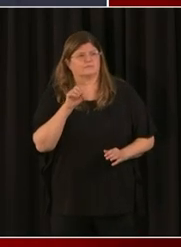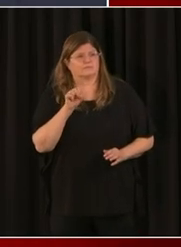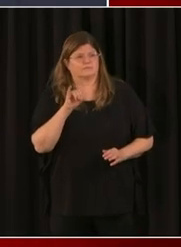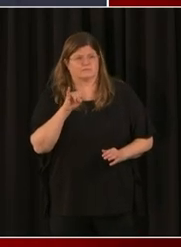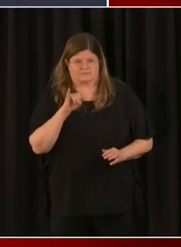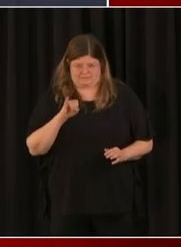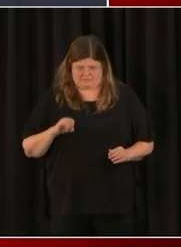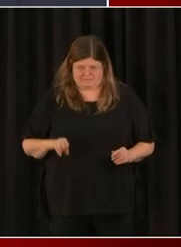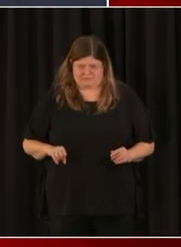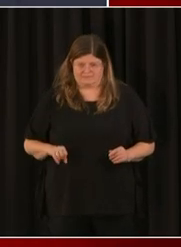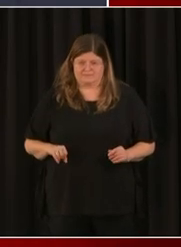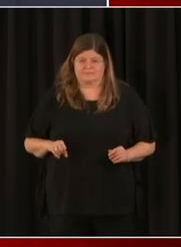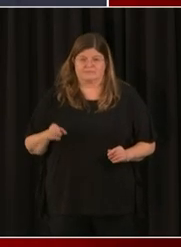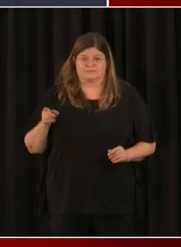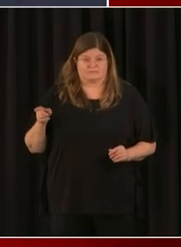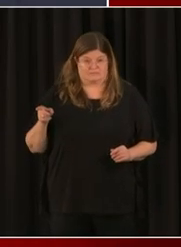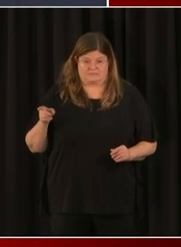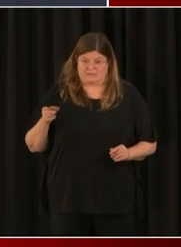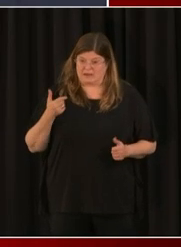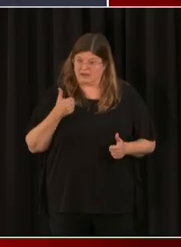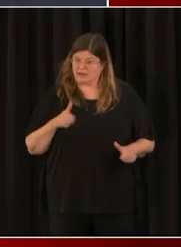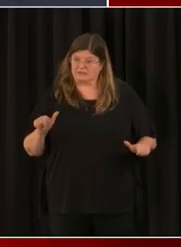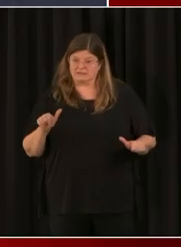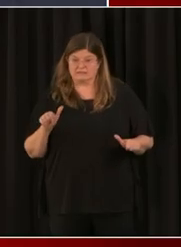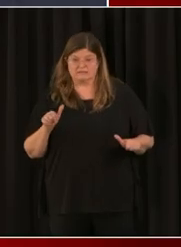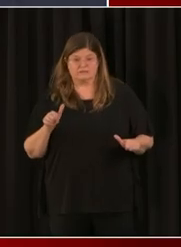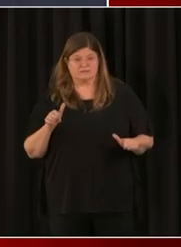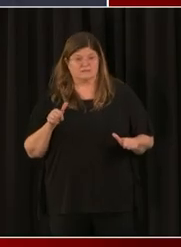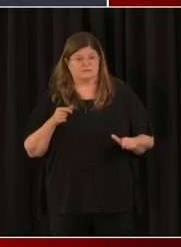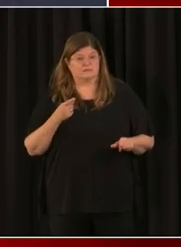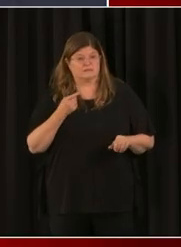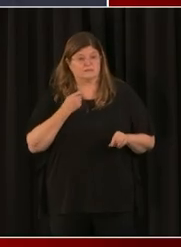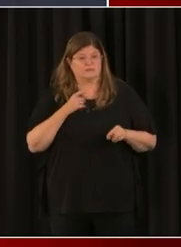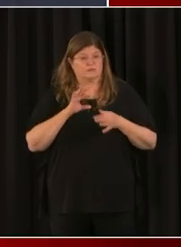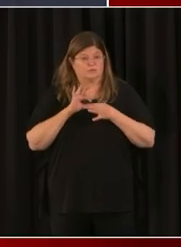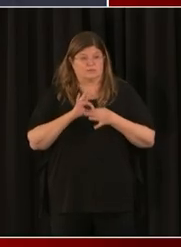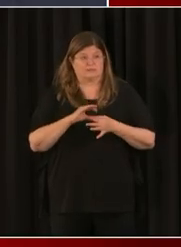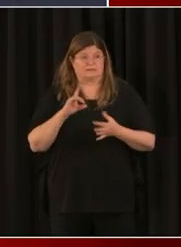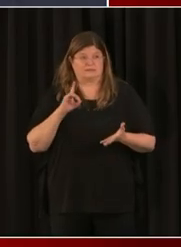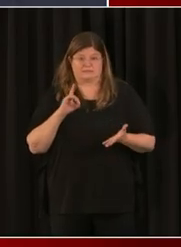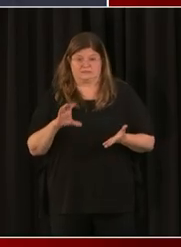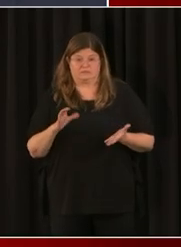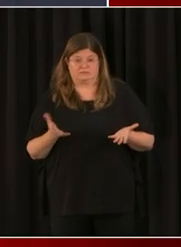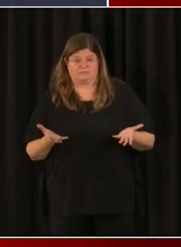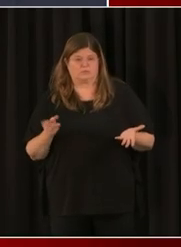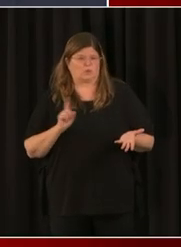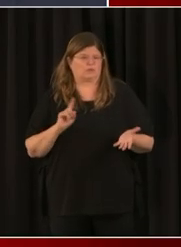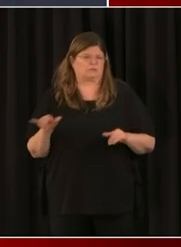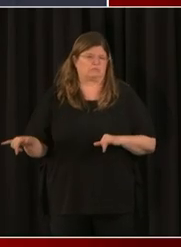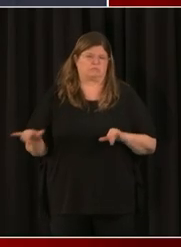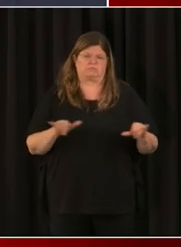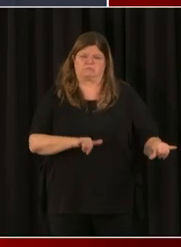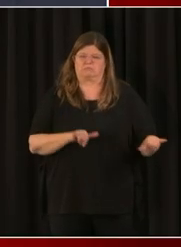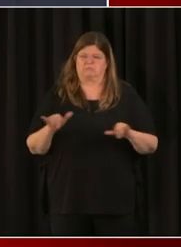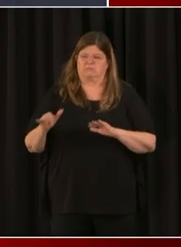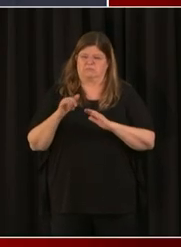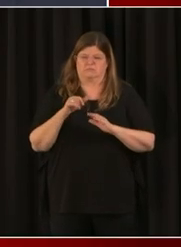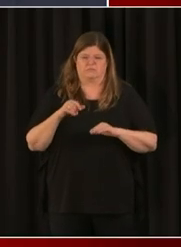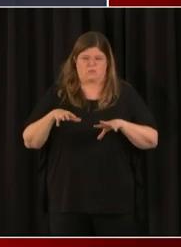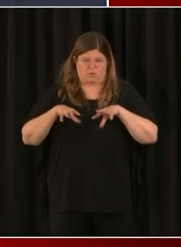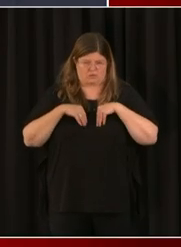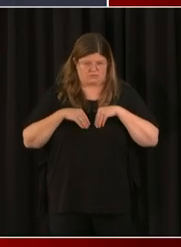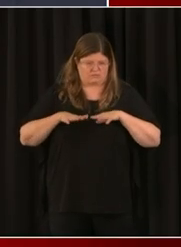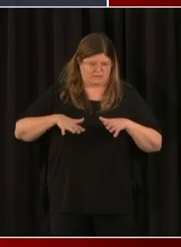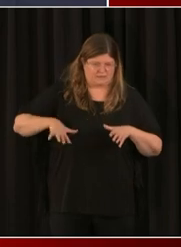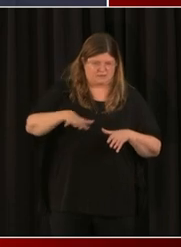being vandalized, if you've taken any added precautions here in D.C. where these same legislators might own